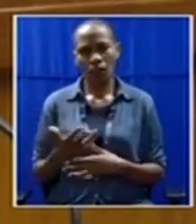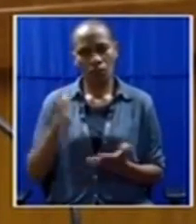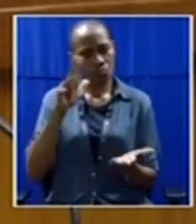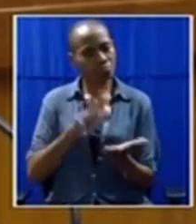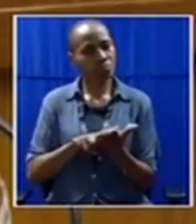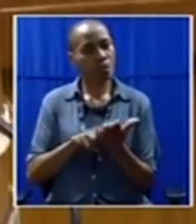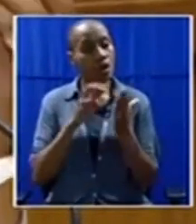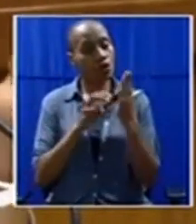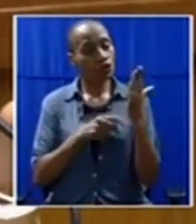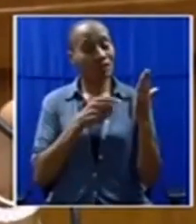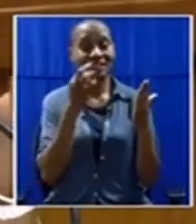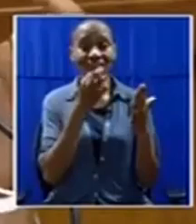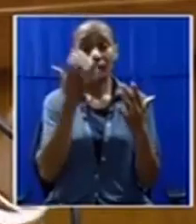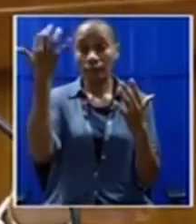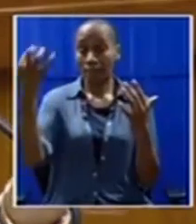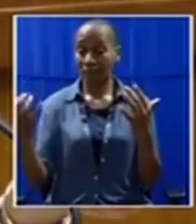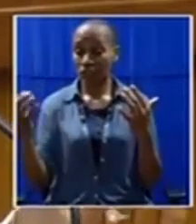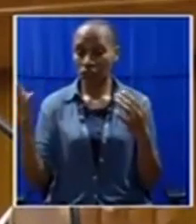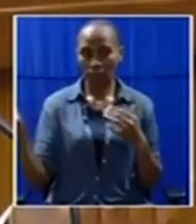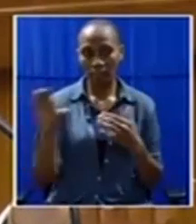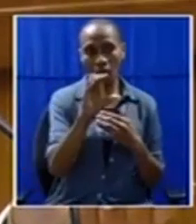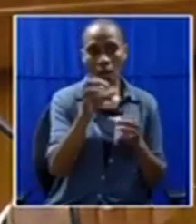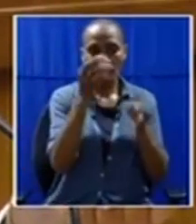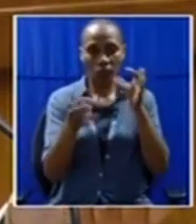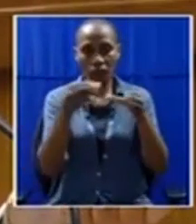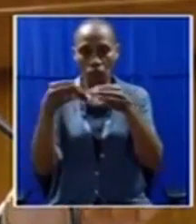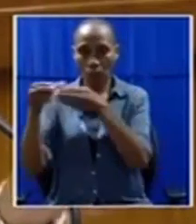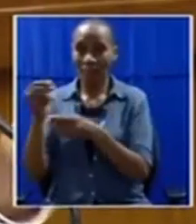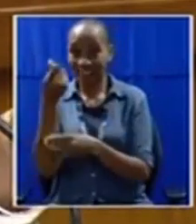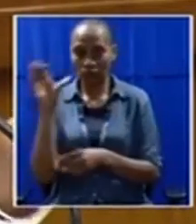to regulate funding for political parties.